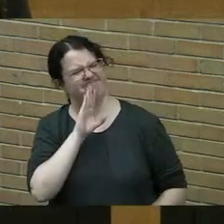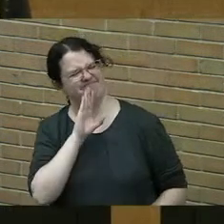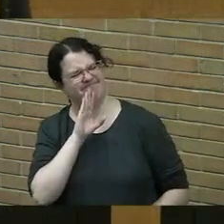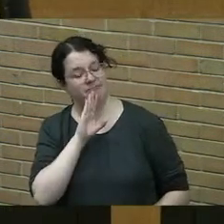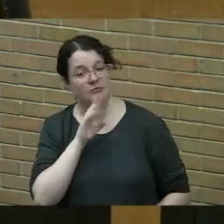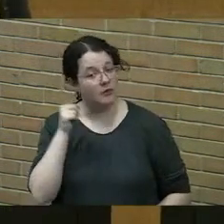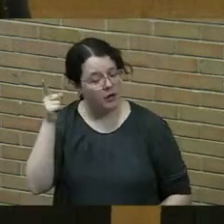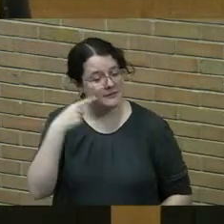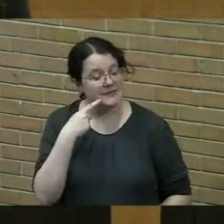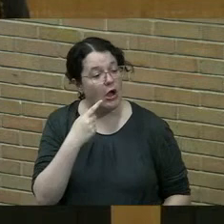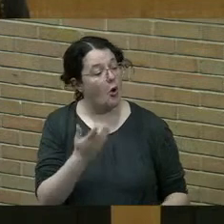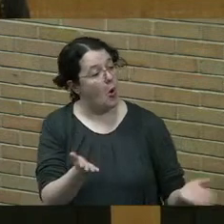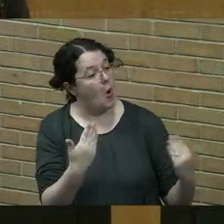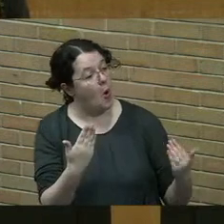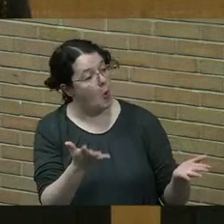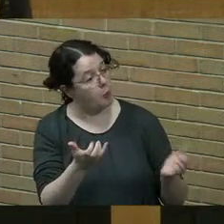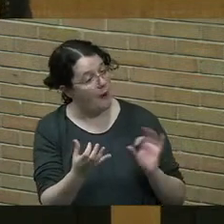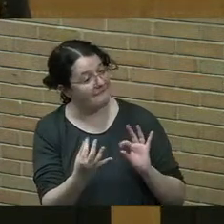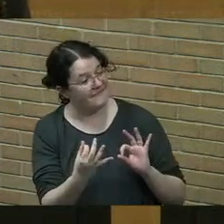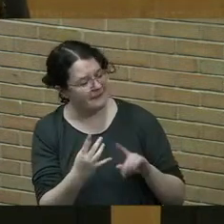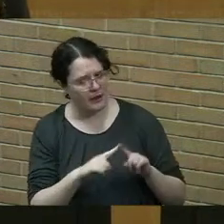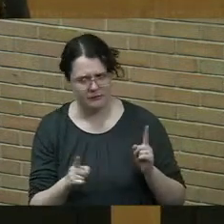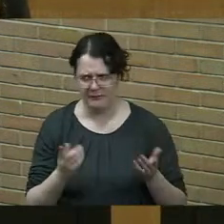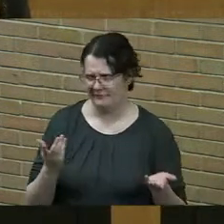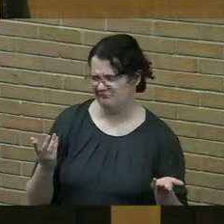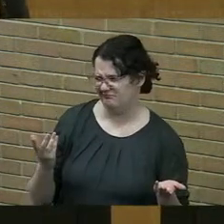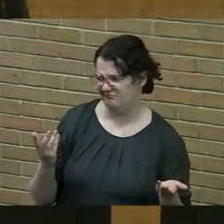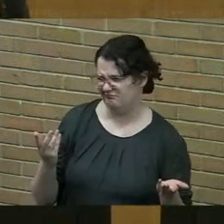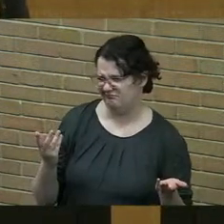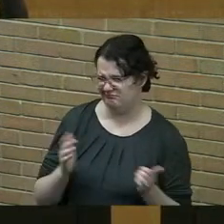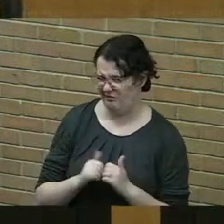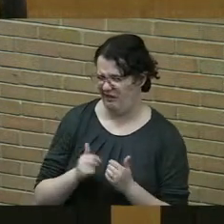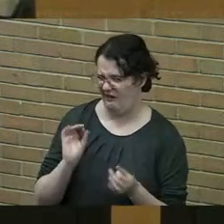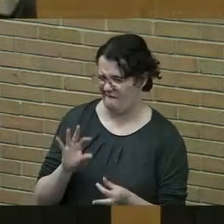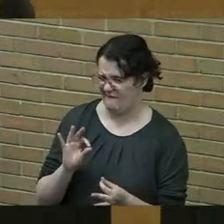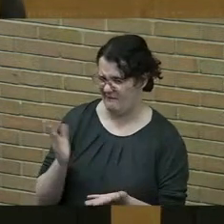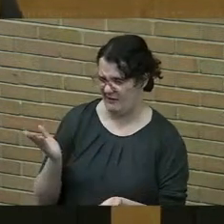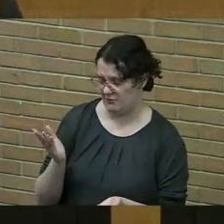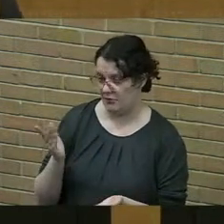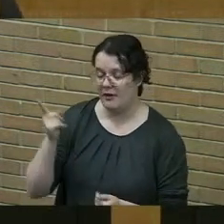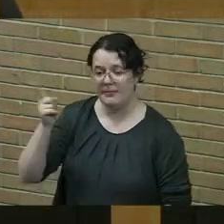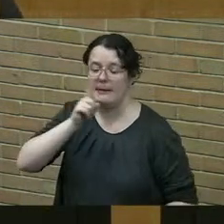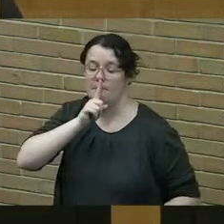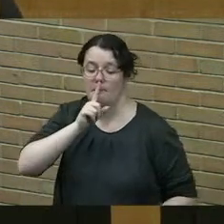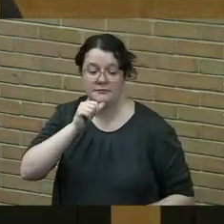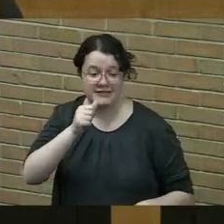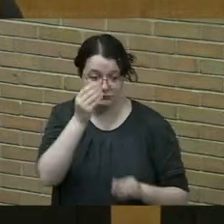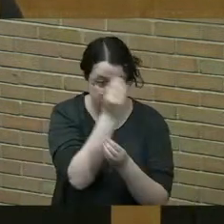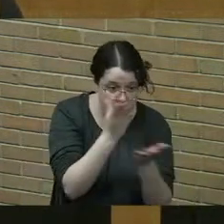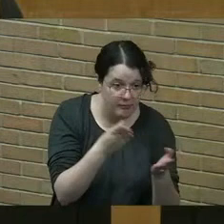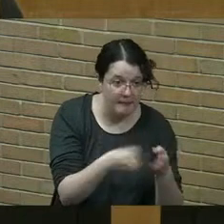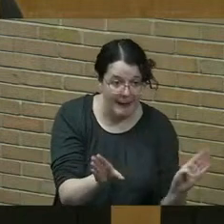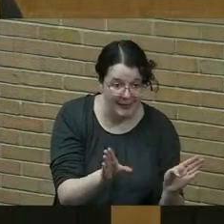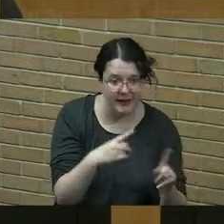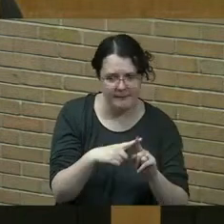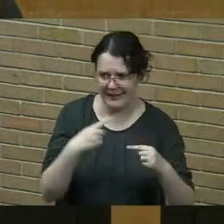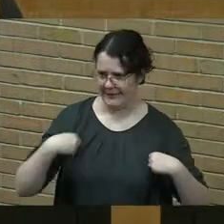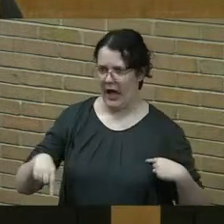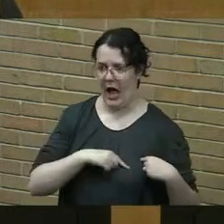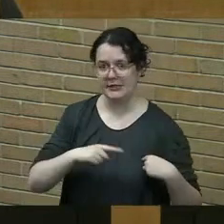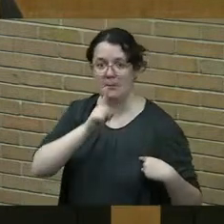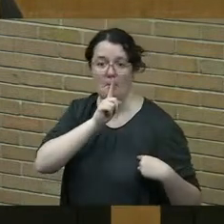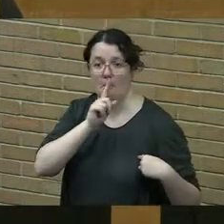input, and yet they didn't make, not only did they not make the public aware, they didn't make us. They told